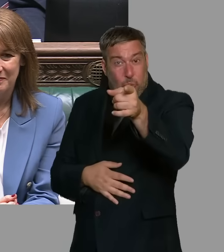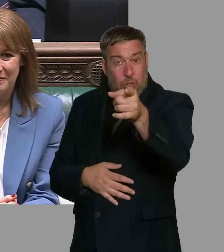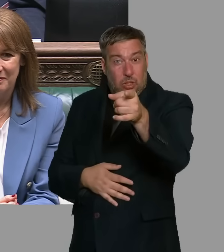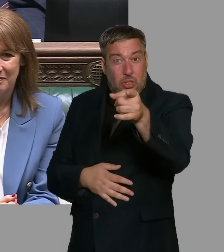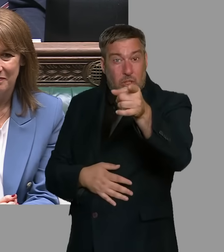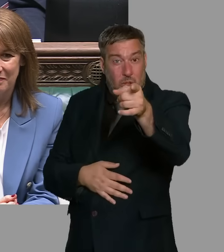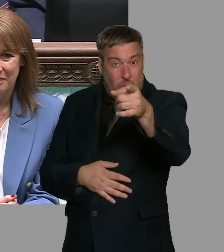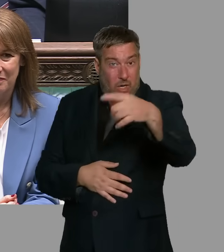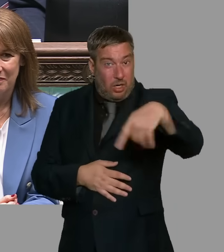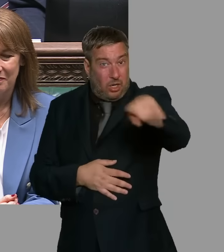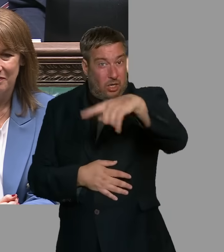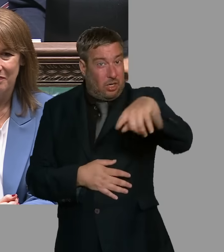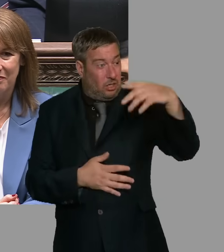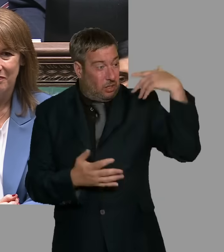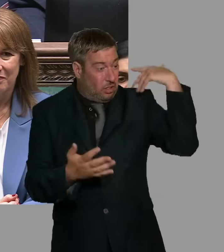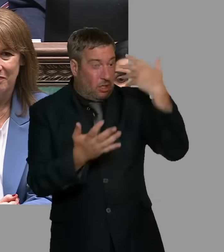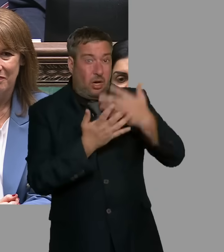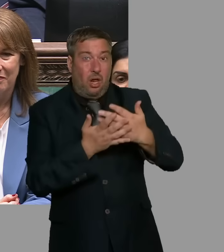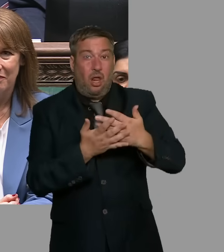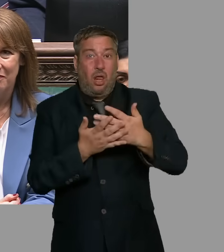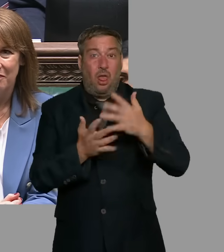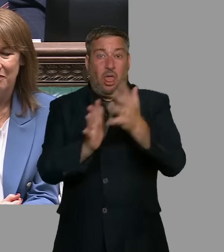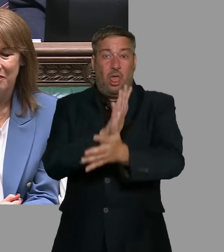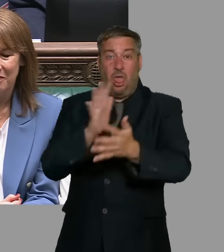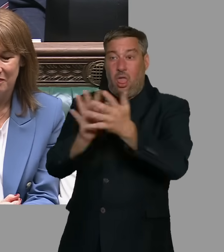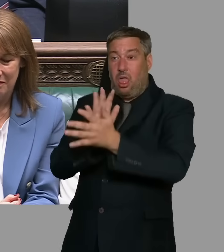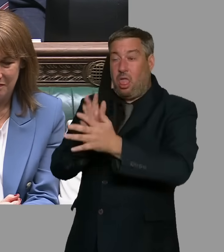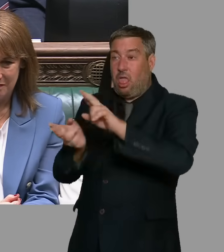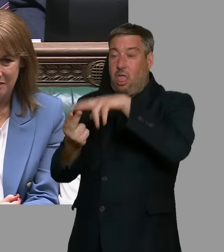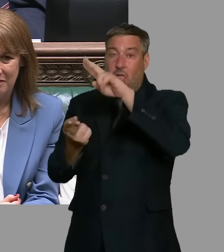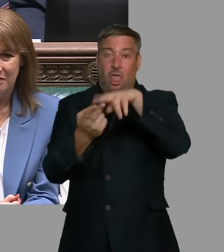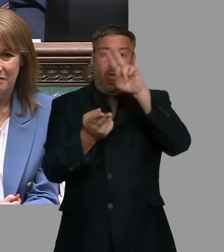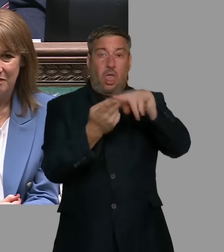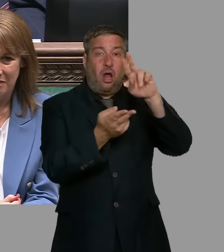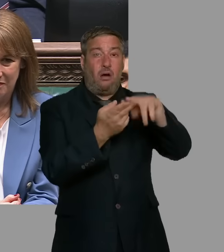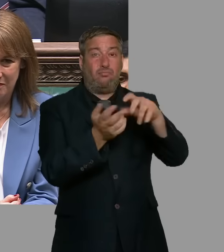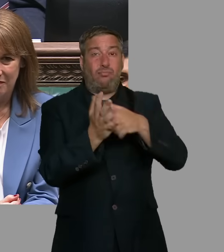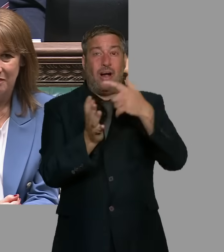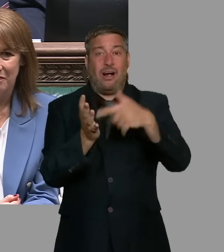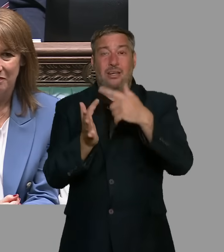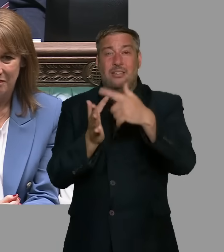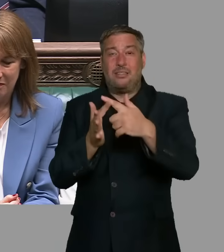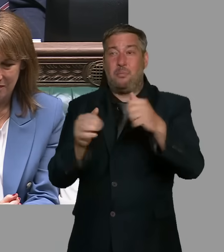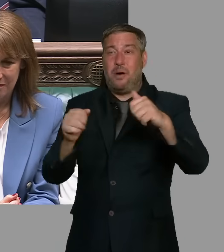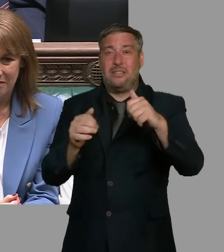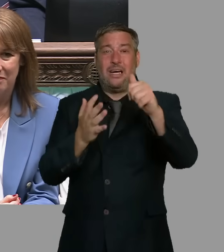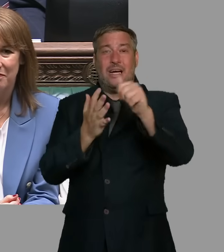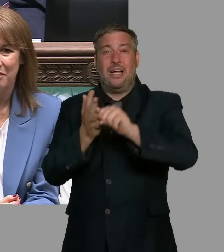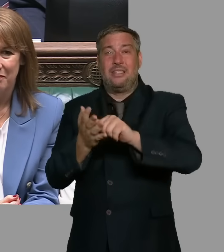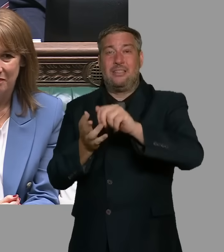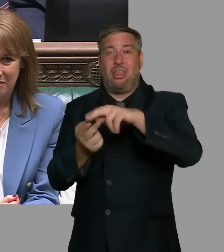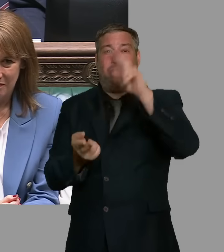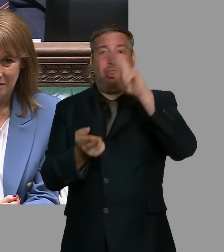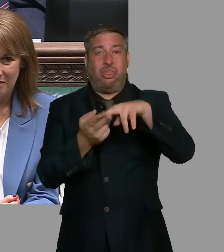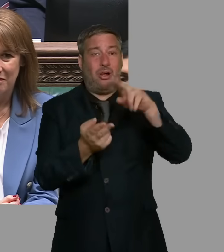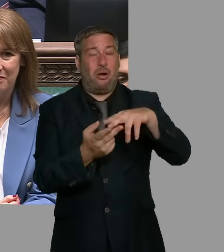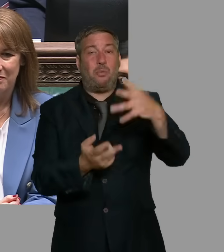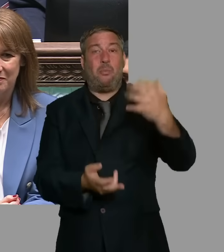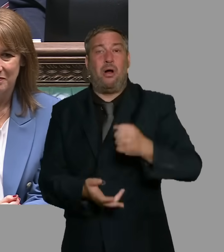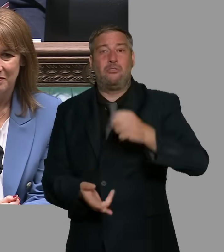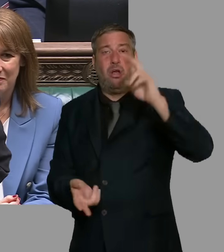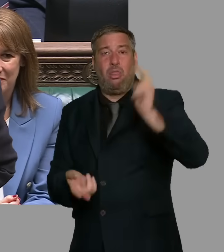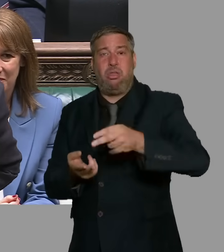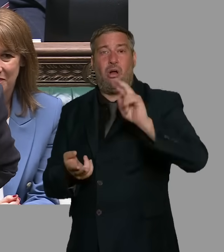spending, creating new jobs, driving up standards in our NHS and rebuilding our crumbling schools and hospitals. This is a government of